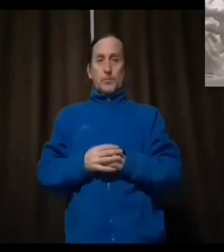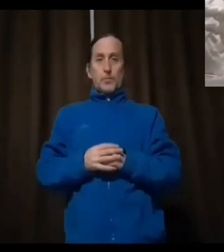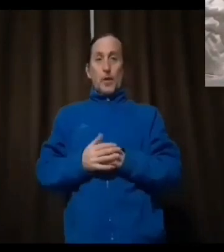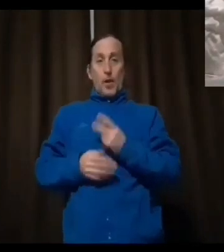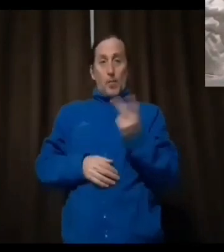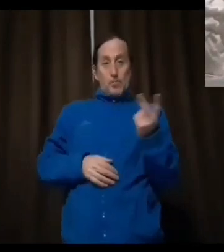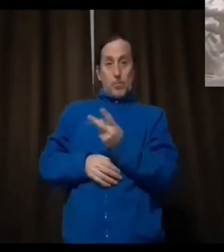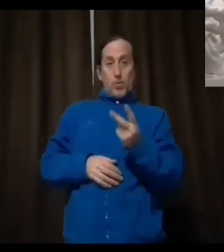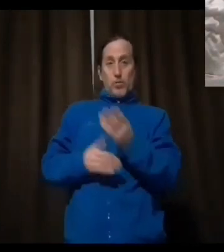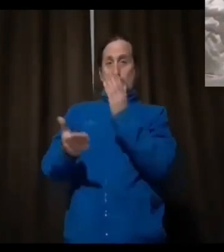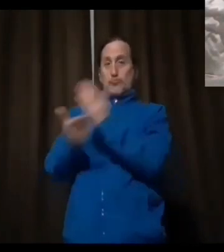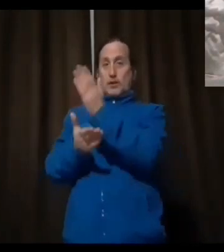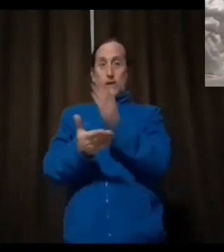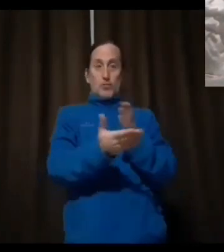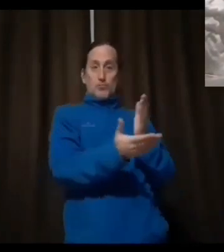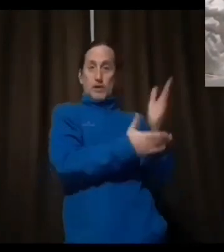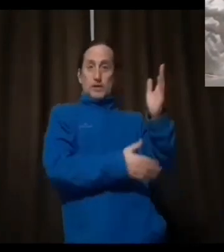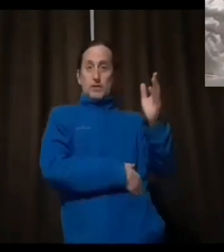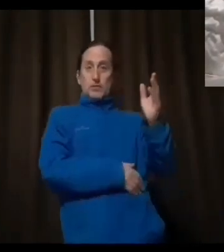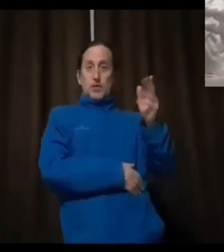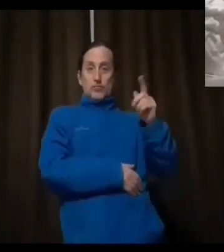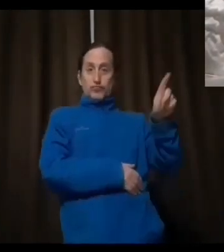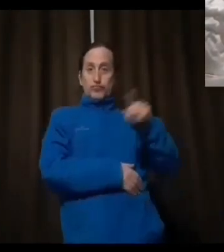When we do it for which way,